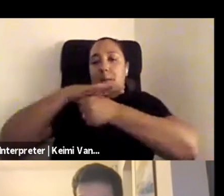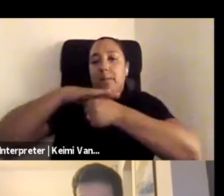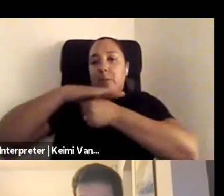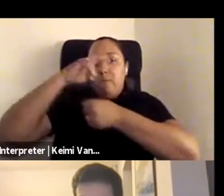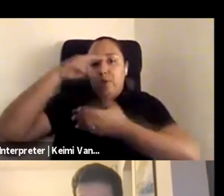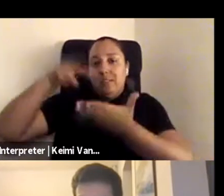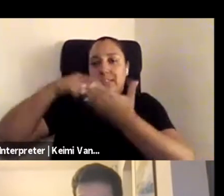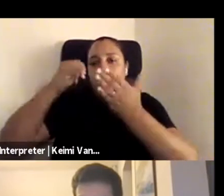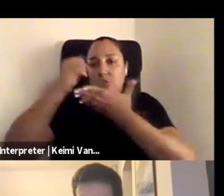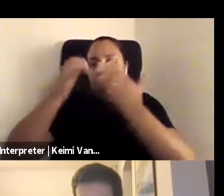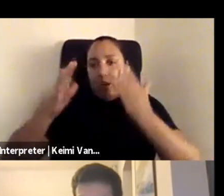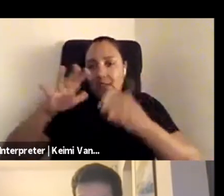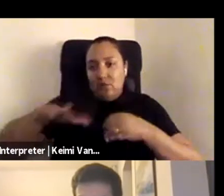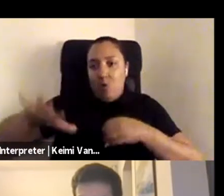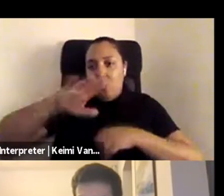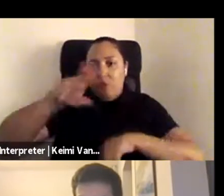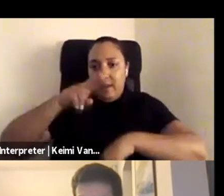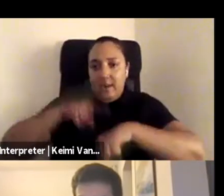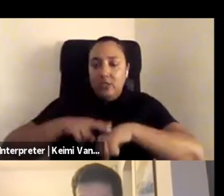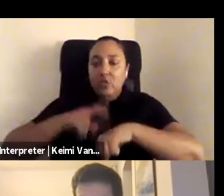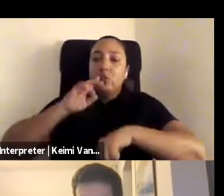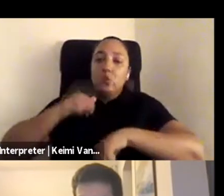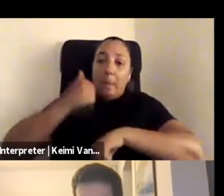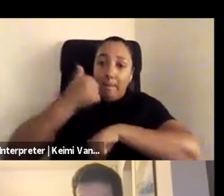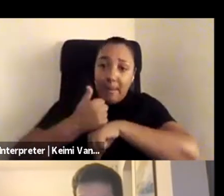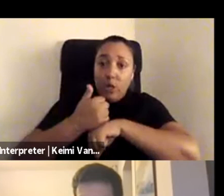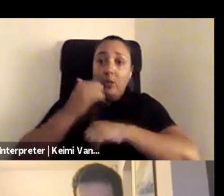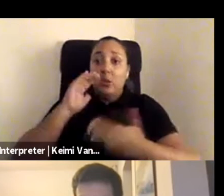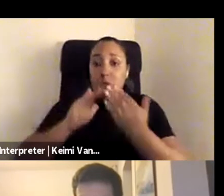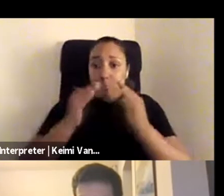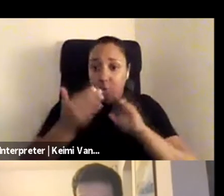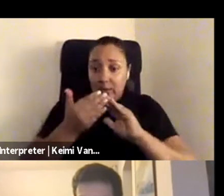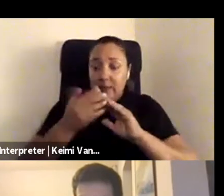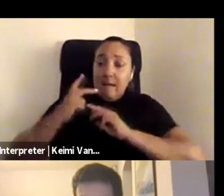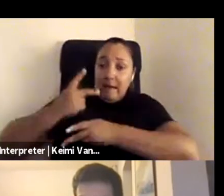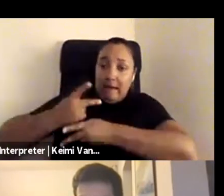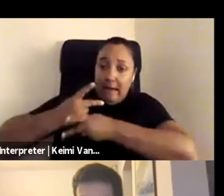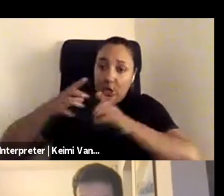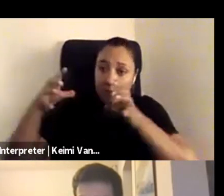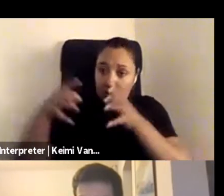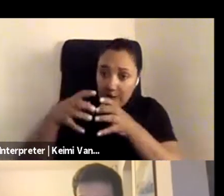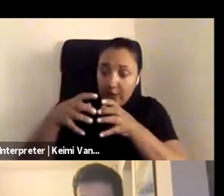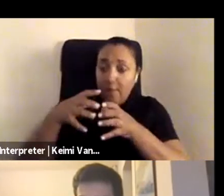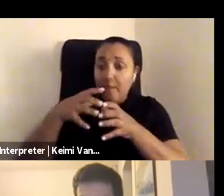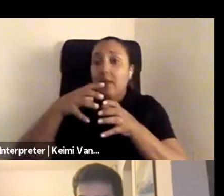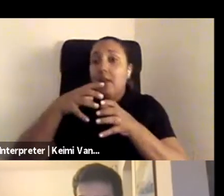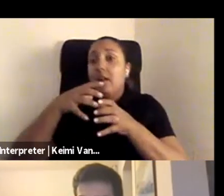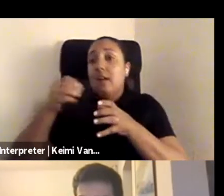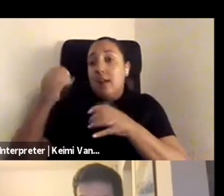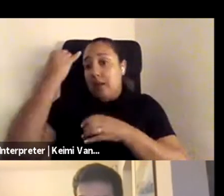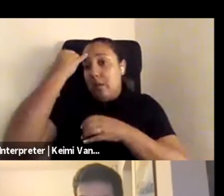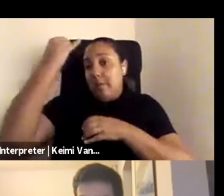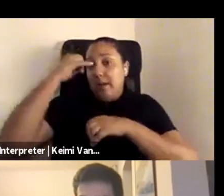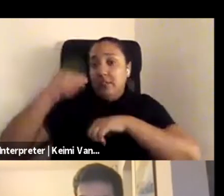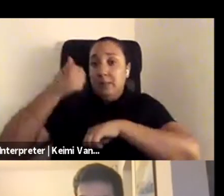artists nationwide to build community, take collective care, and imagine implementable solutions towards